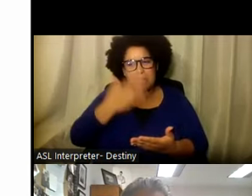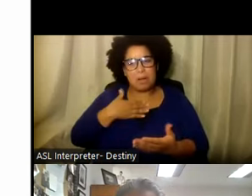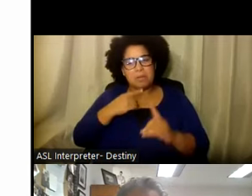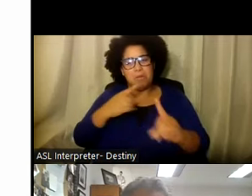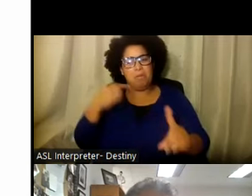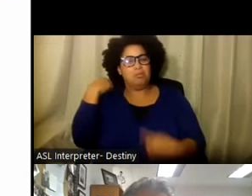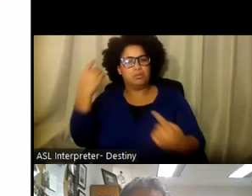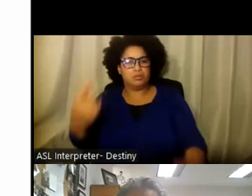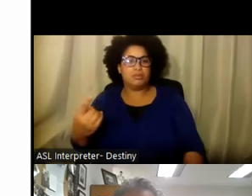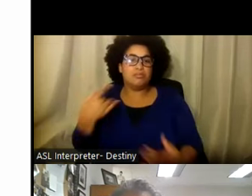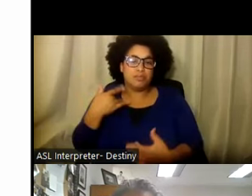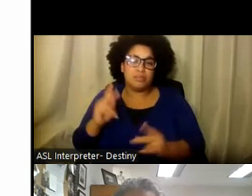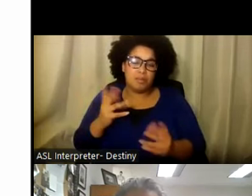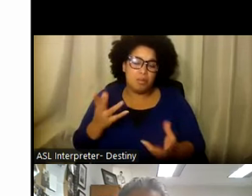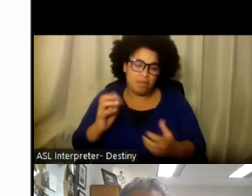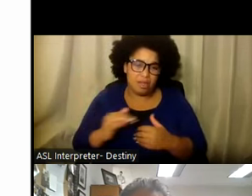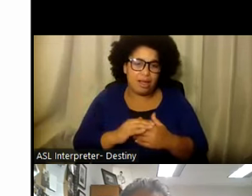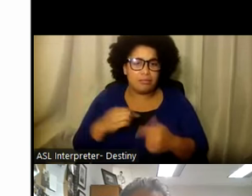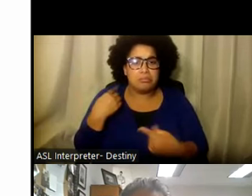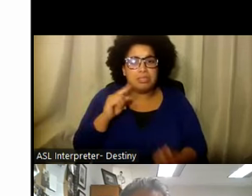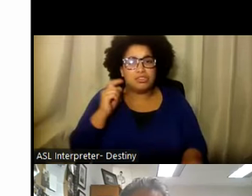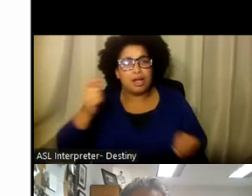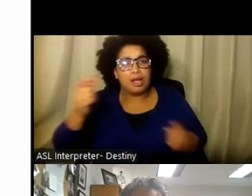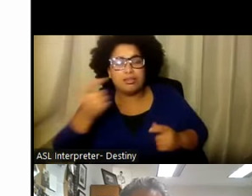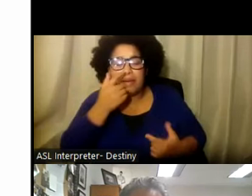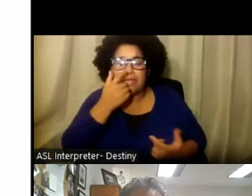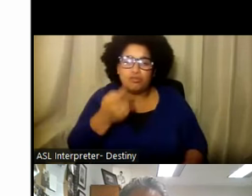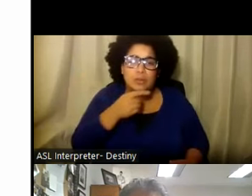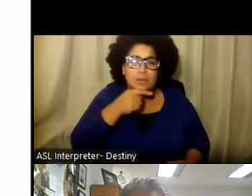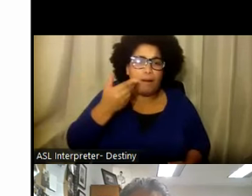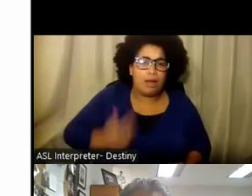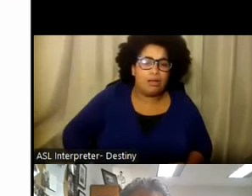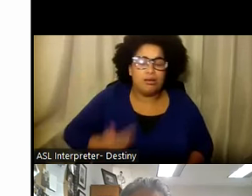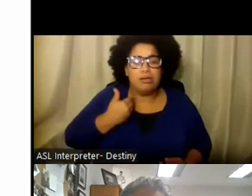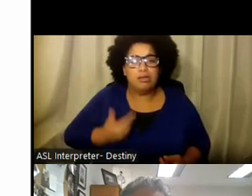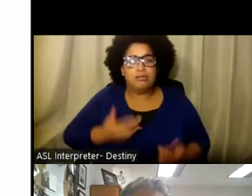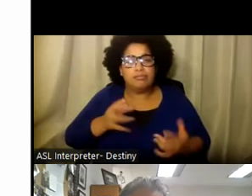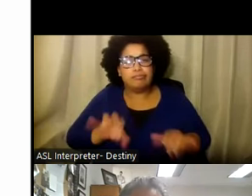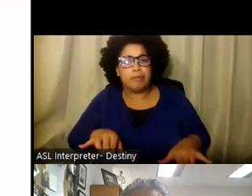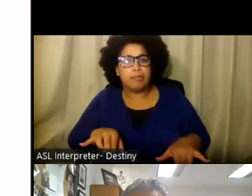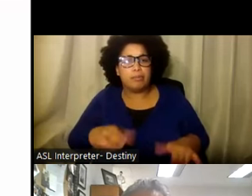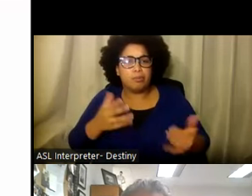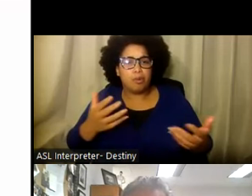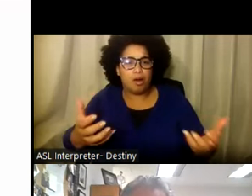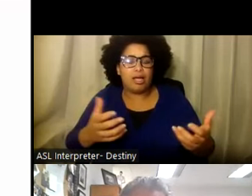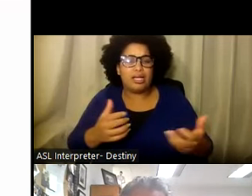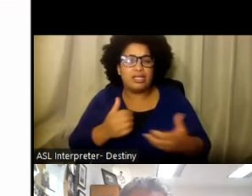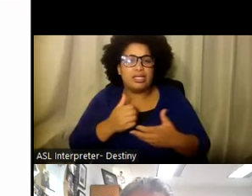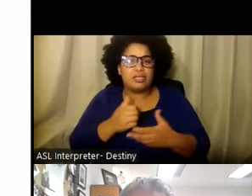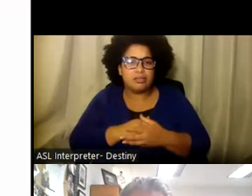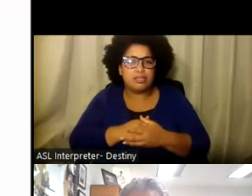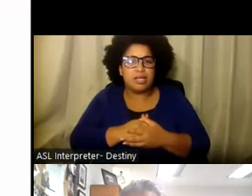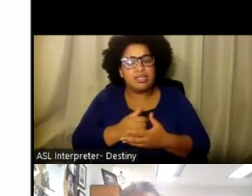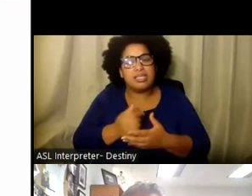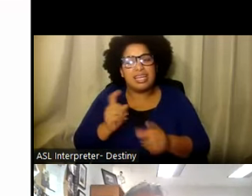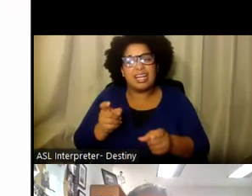and, you know, how they've evolved and their interest. And just having the same person brings a lot of comfort to many